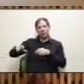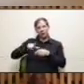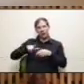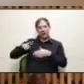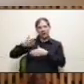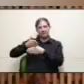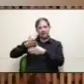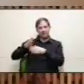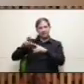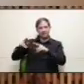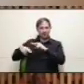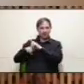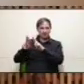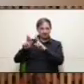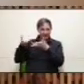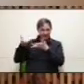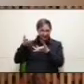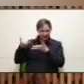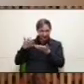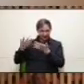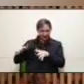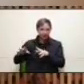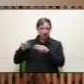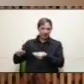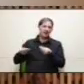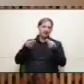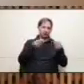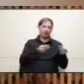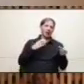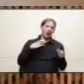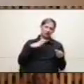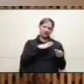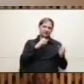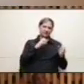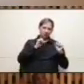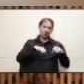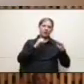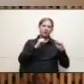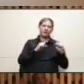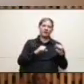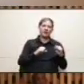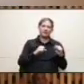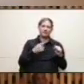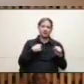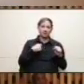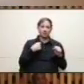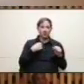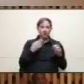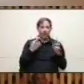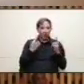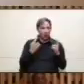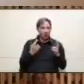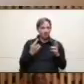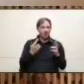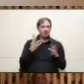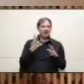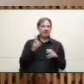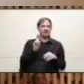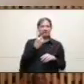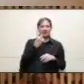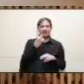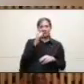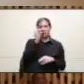After it has been discussed at that level, then it will be taken to council for approval. The intention is that by 1st of